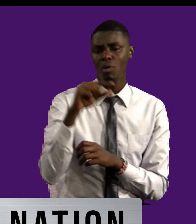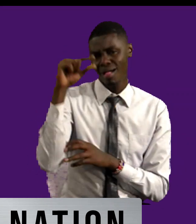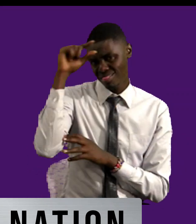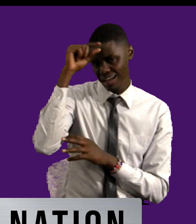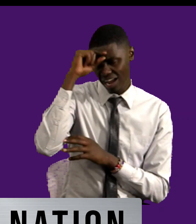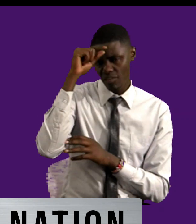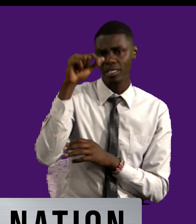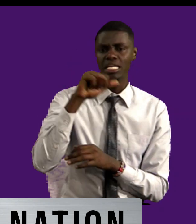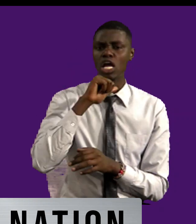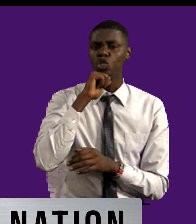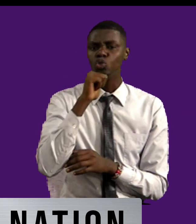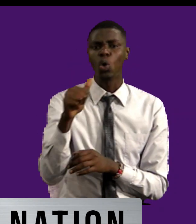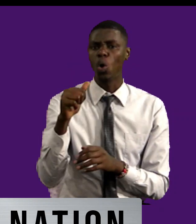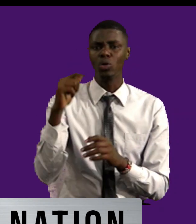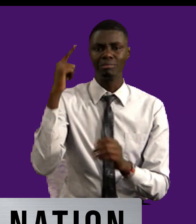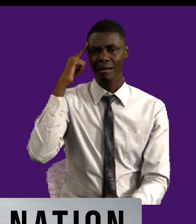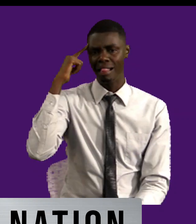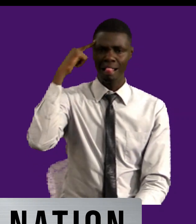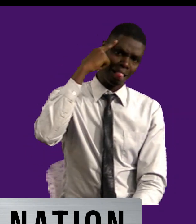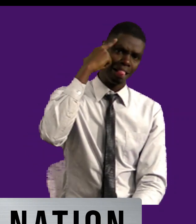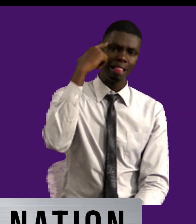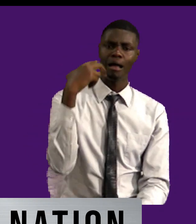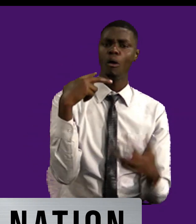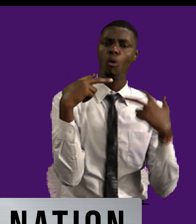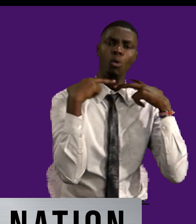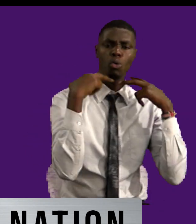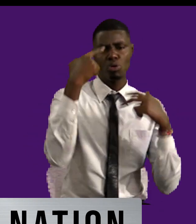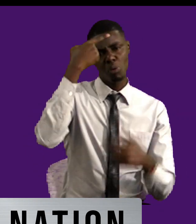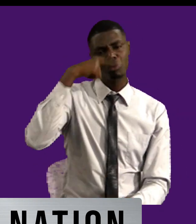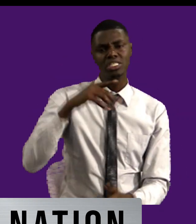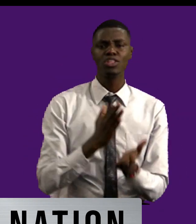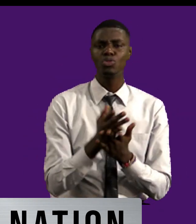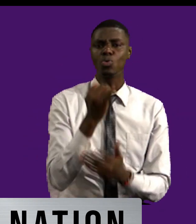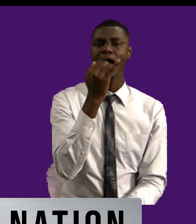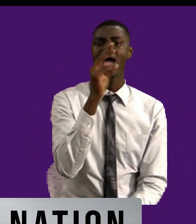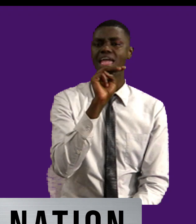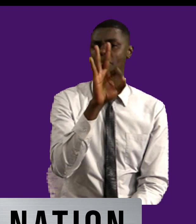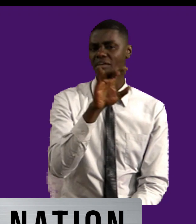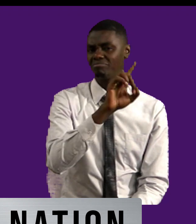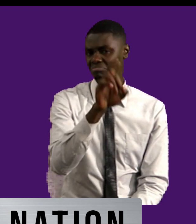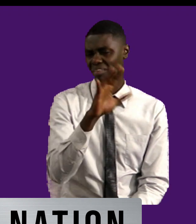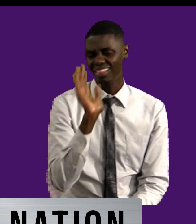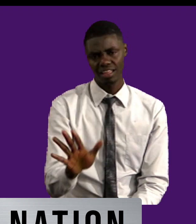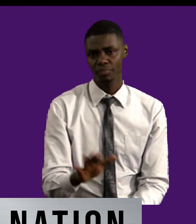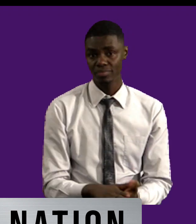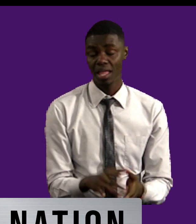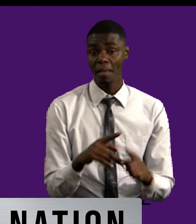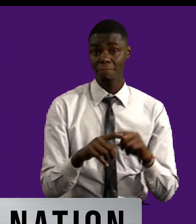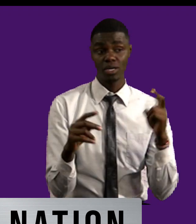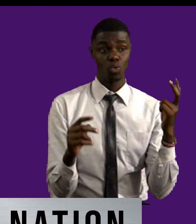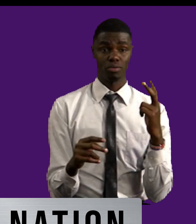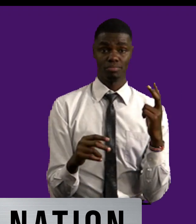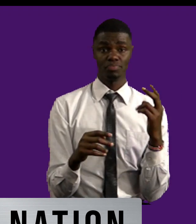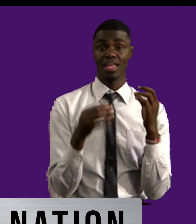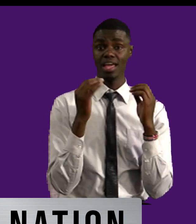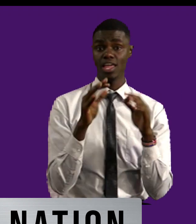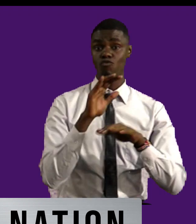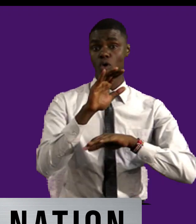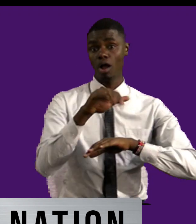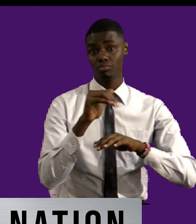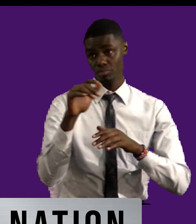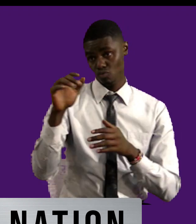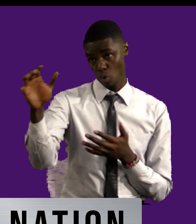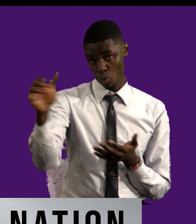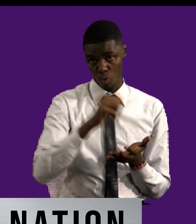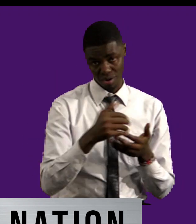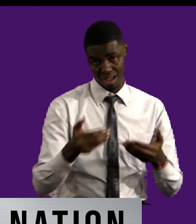government does not impose colonial policies through IMF. But look here, sir. If you are called in